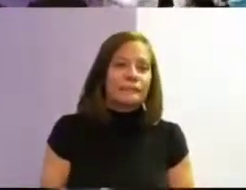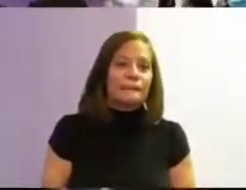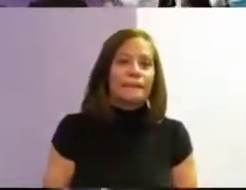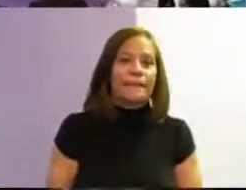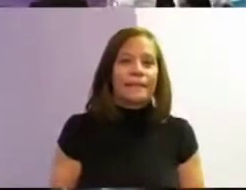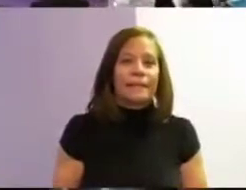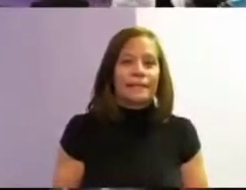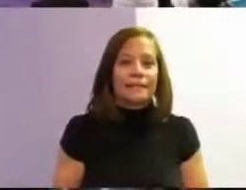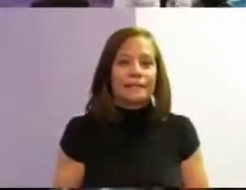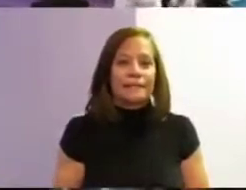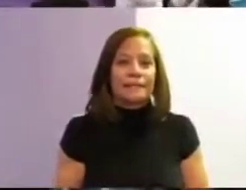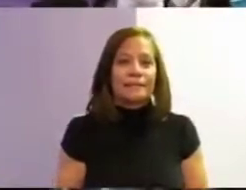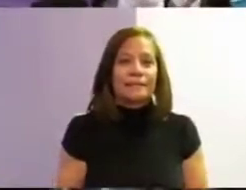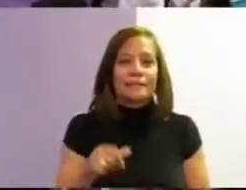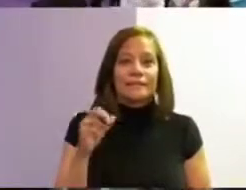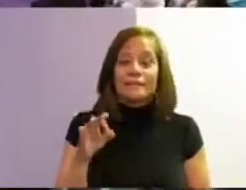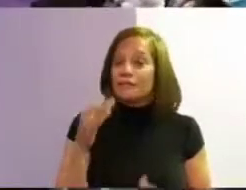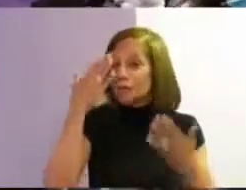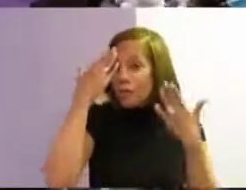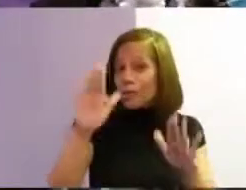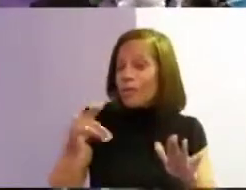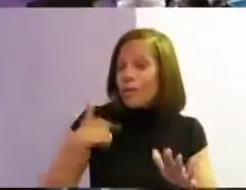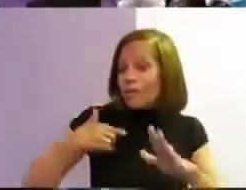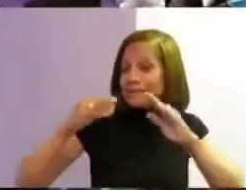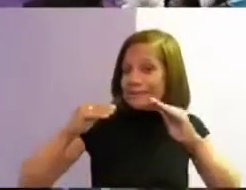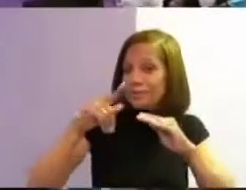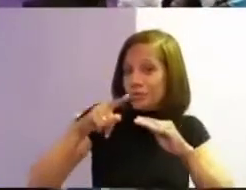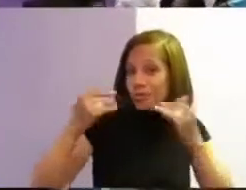Tell them, say, if you don't know, I'm going to teach you tonight.